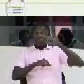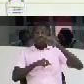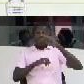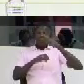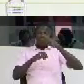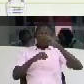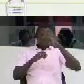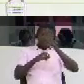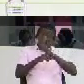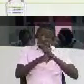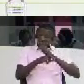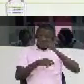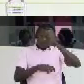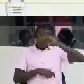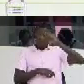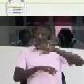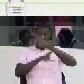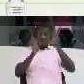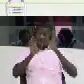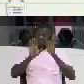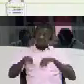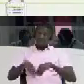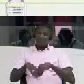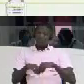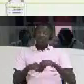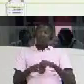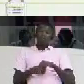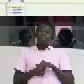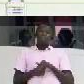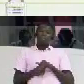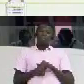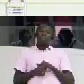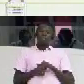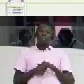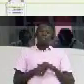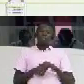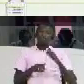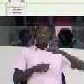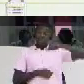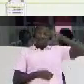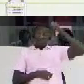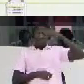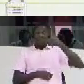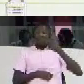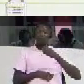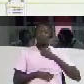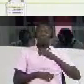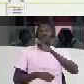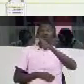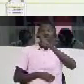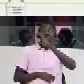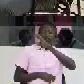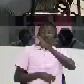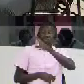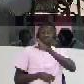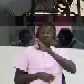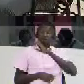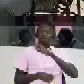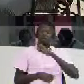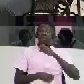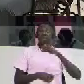officers, all of them go down. Senior officers more from chief superintendent rank basic